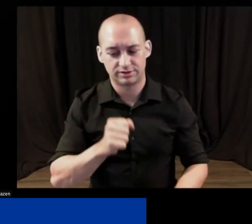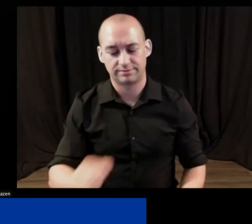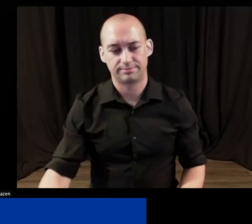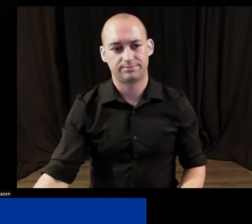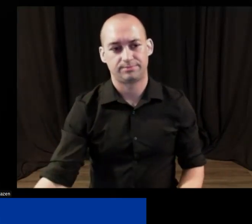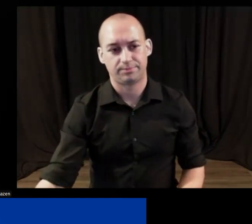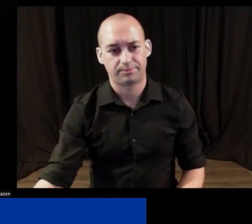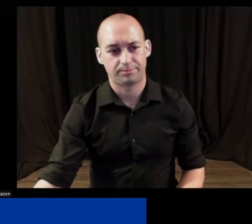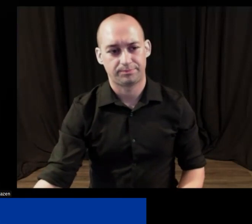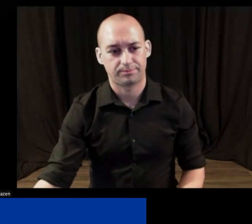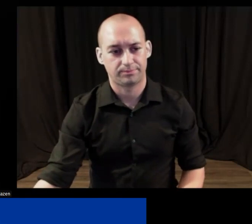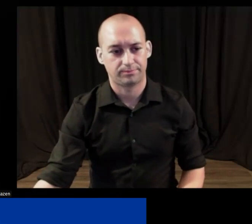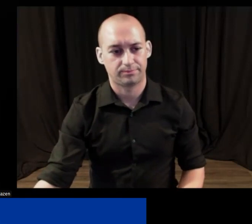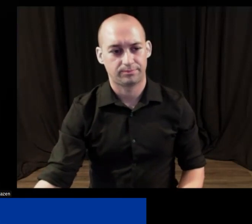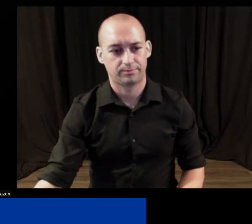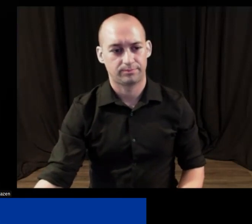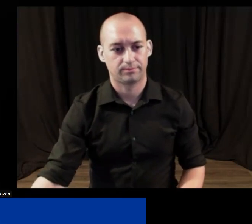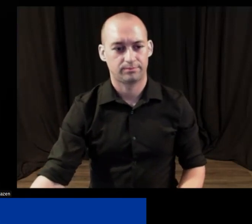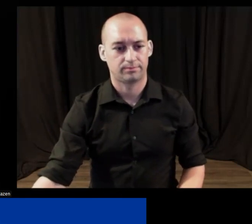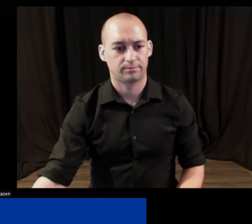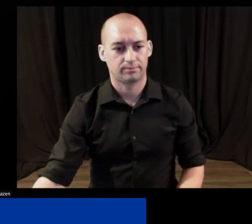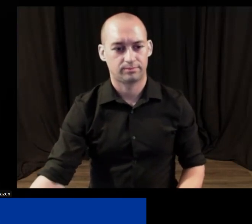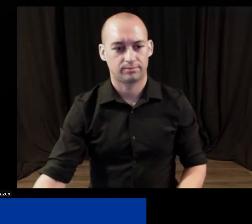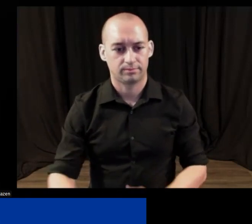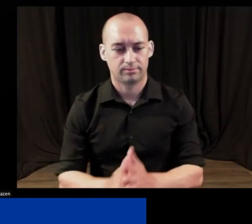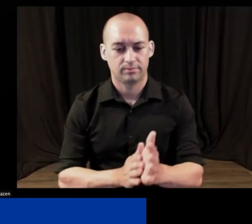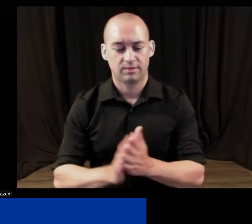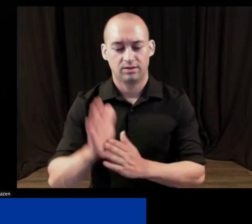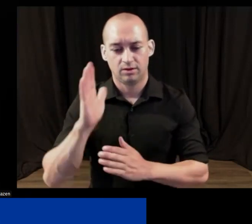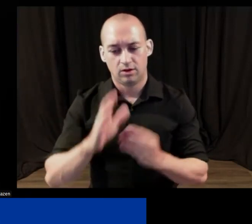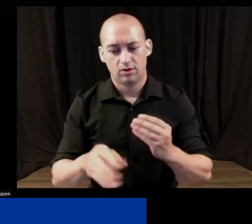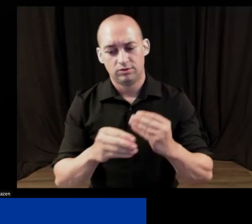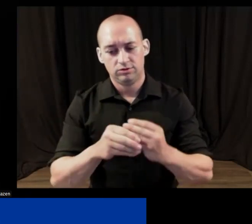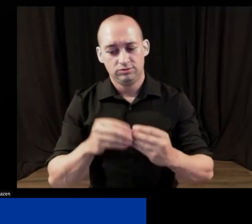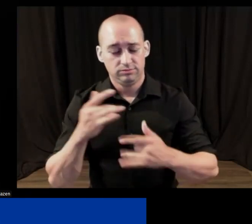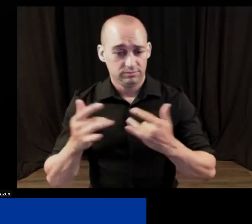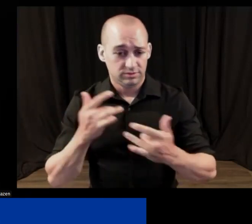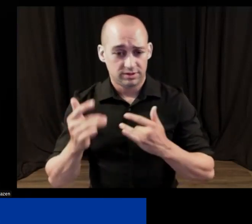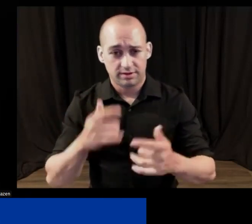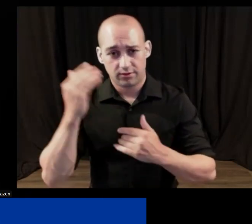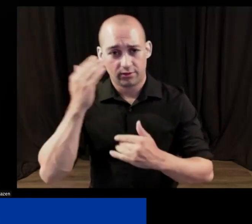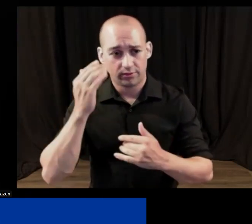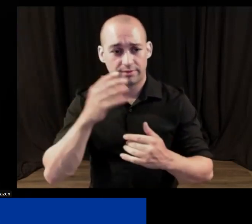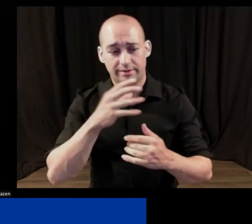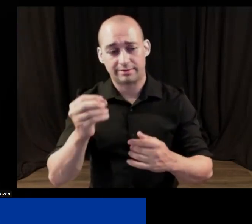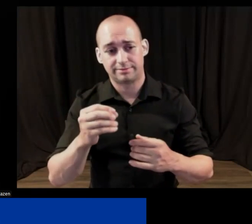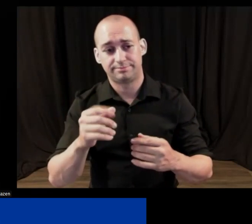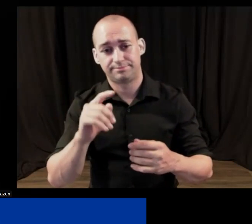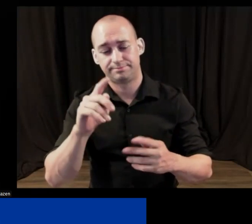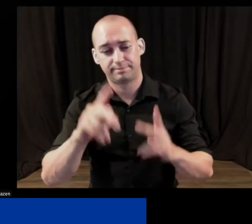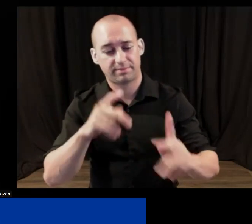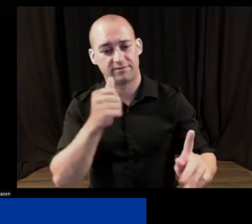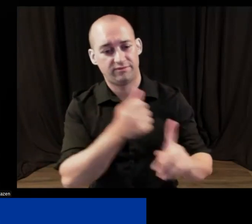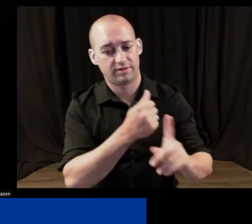So really excited by a lot of what you talked about, and also know that there's stakeholders, Justice and Aging partners that